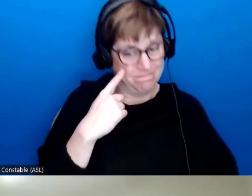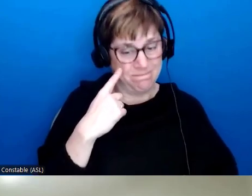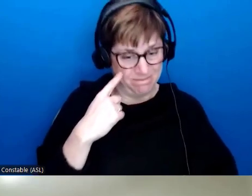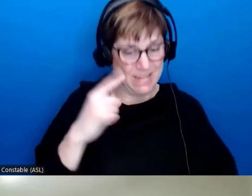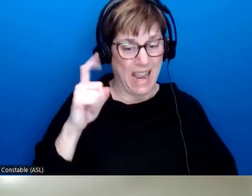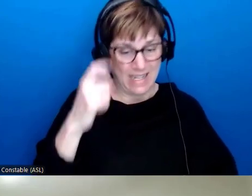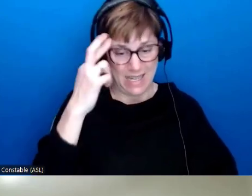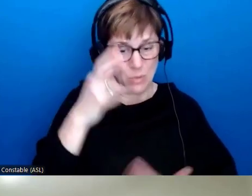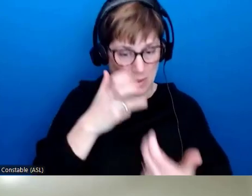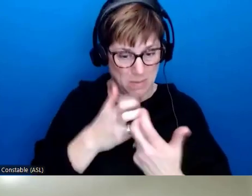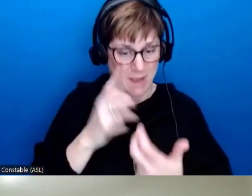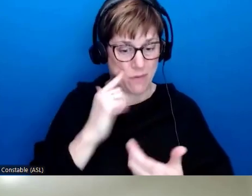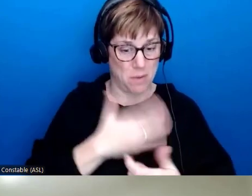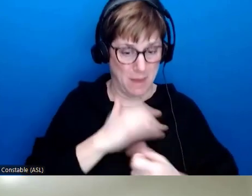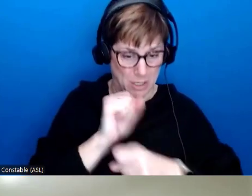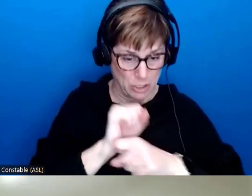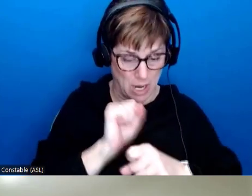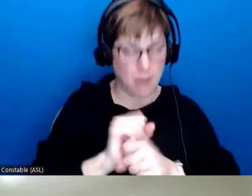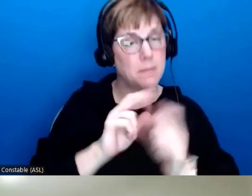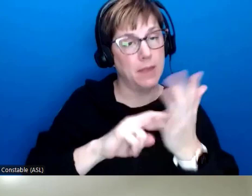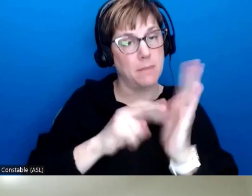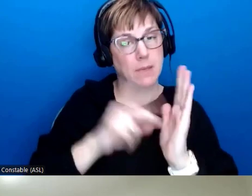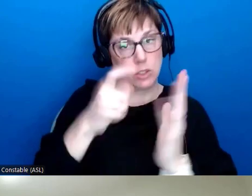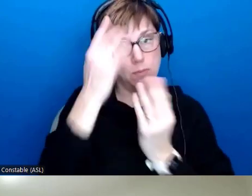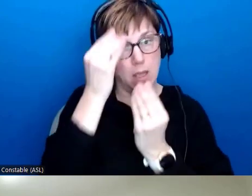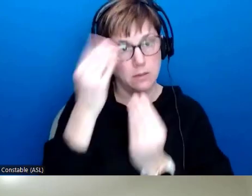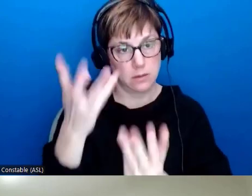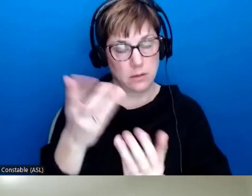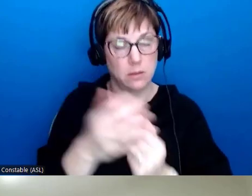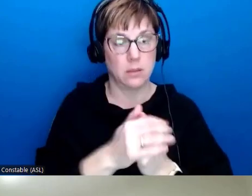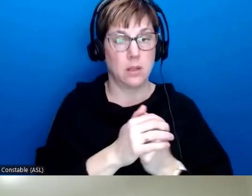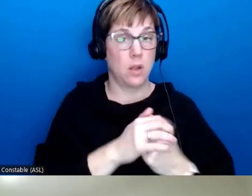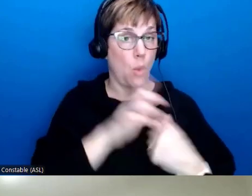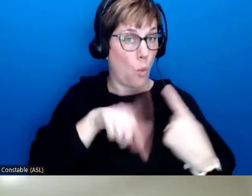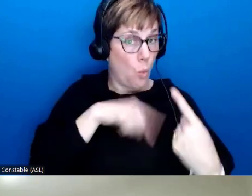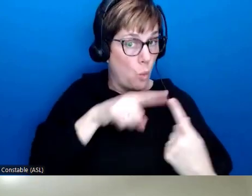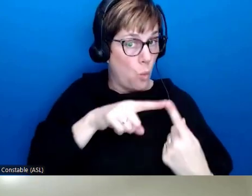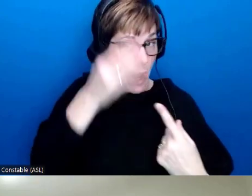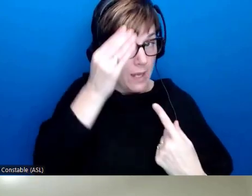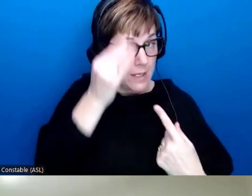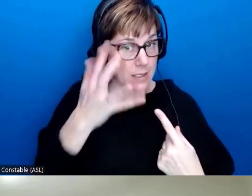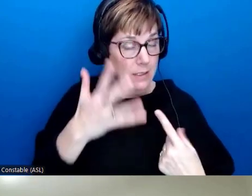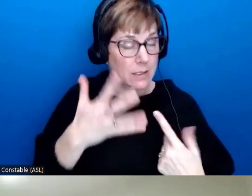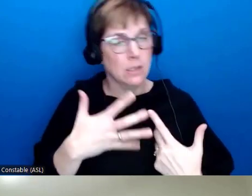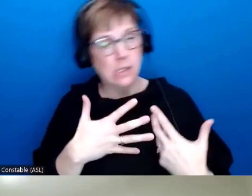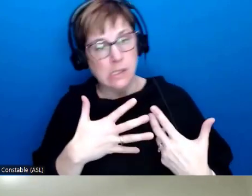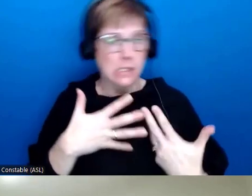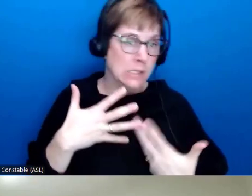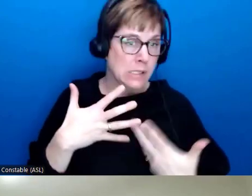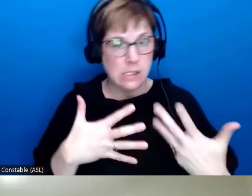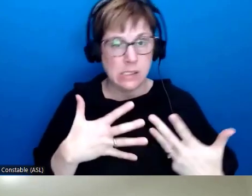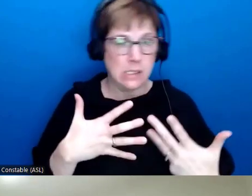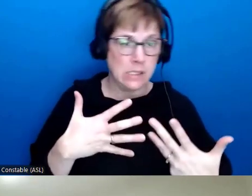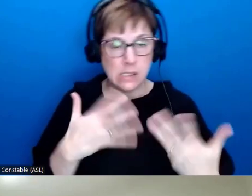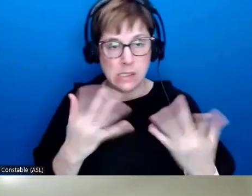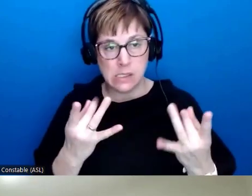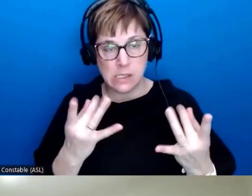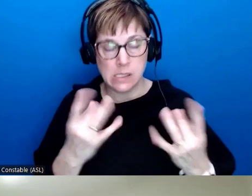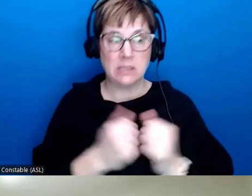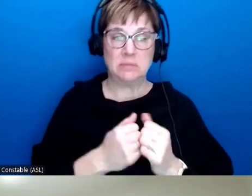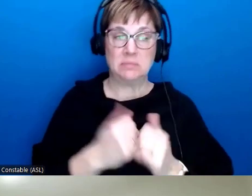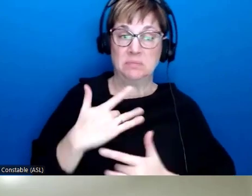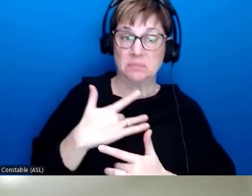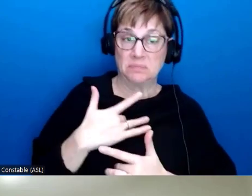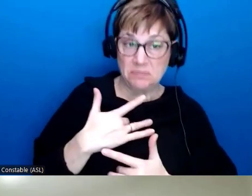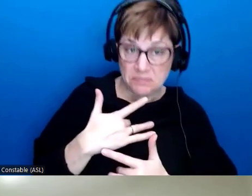perform your job, then yes, you do. When to disclose is a harder question. It's typically going to be better to wait